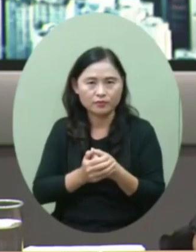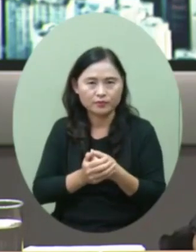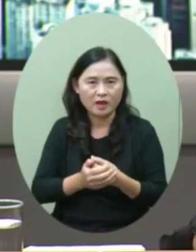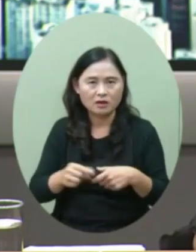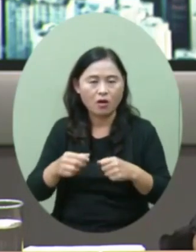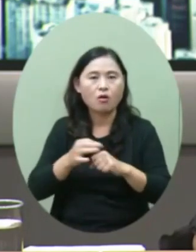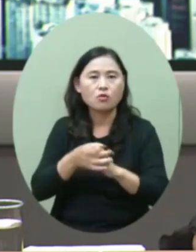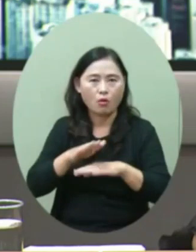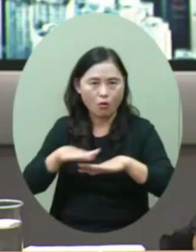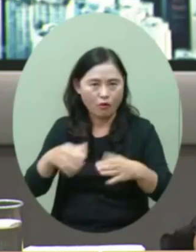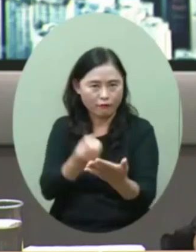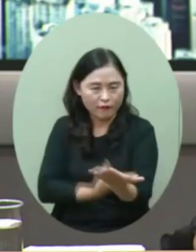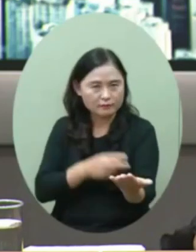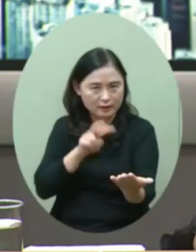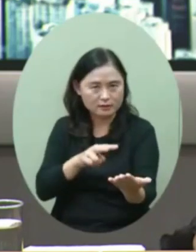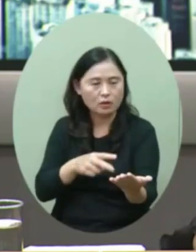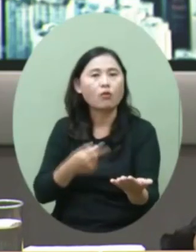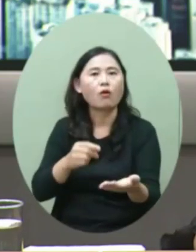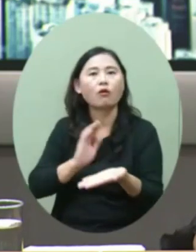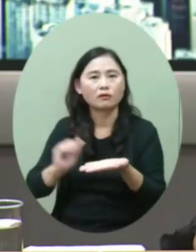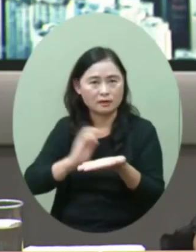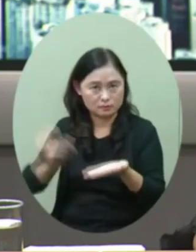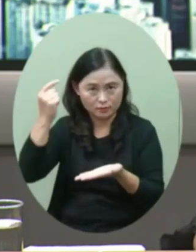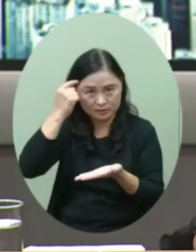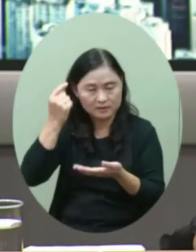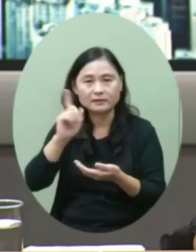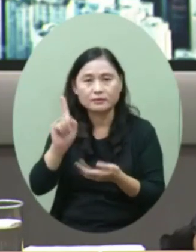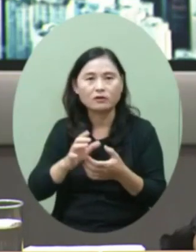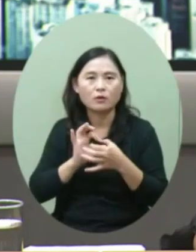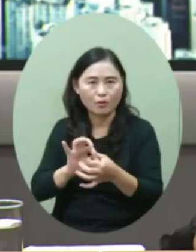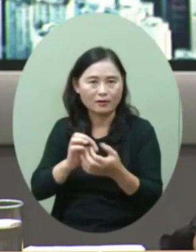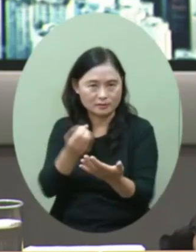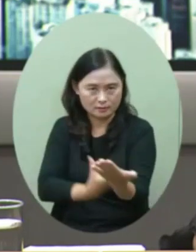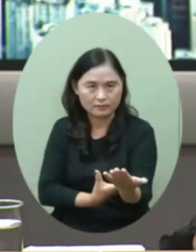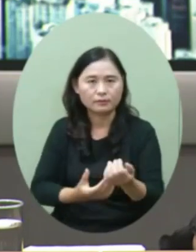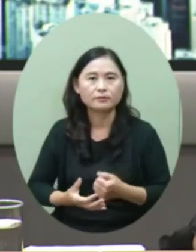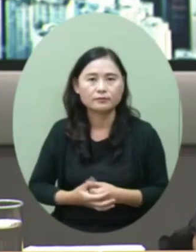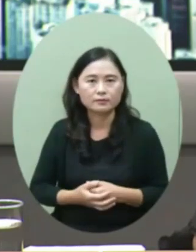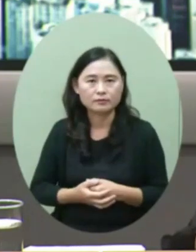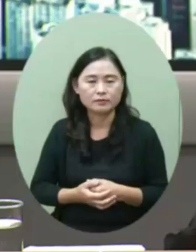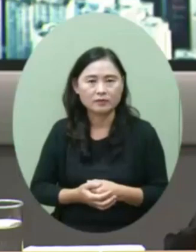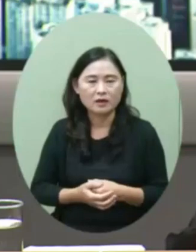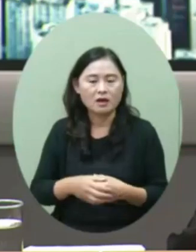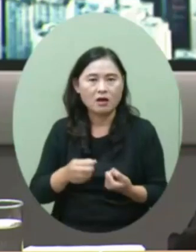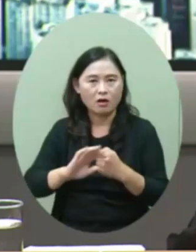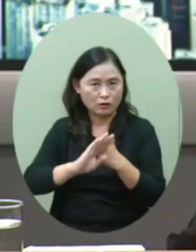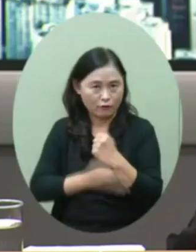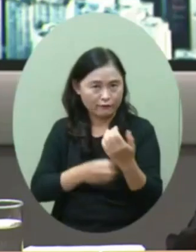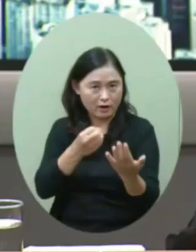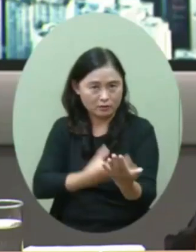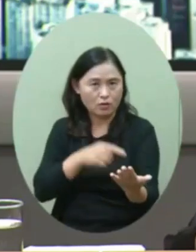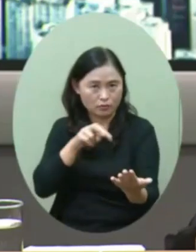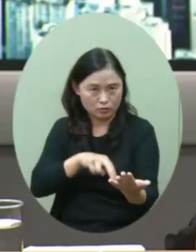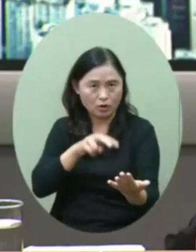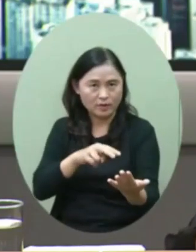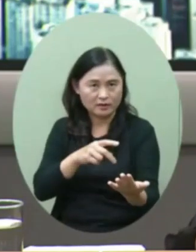are very important for us when reading the national security law, so that we know how to understand